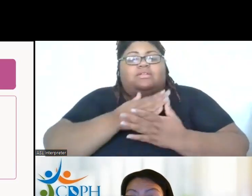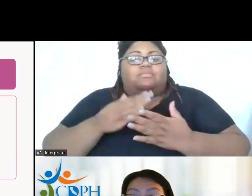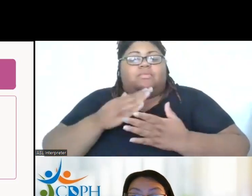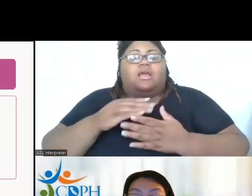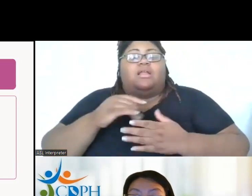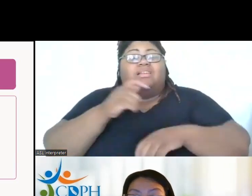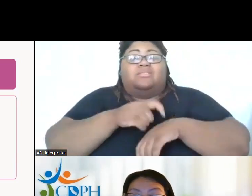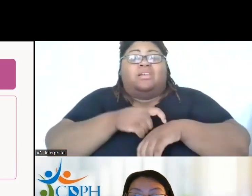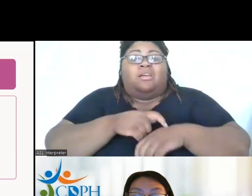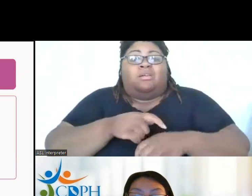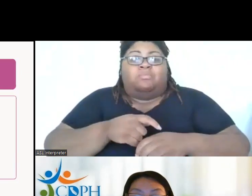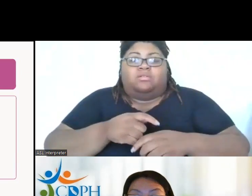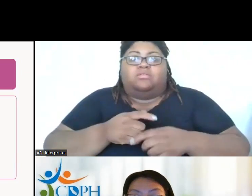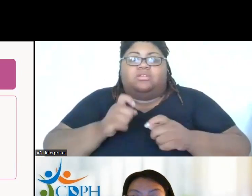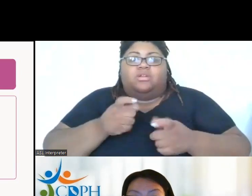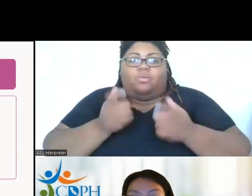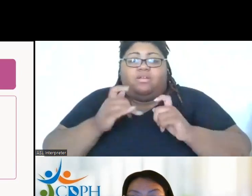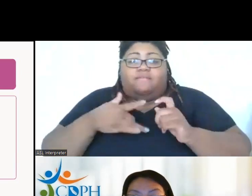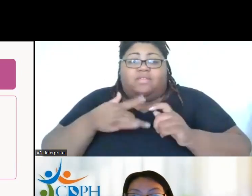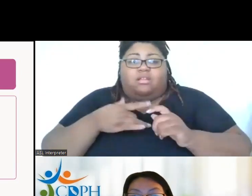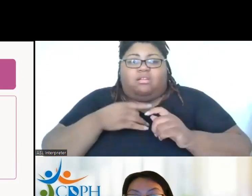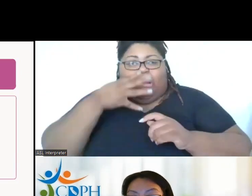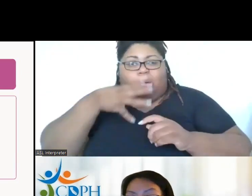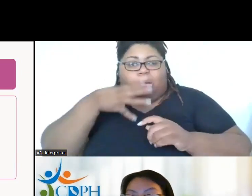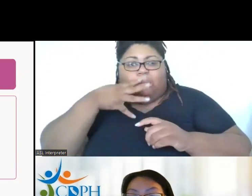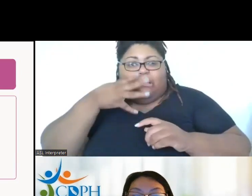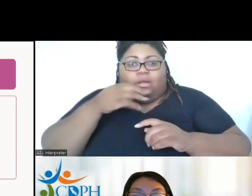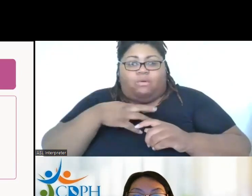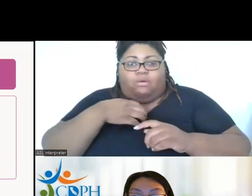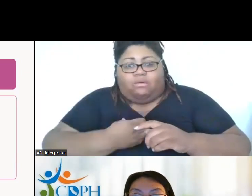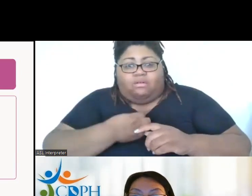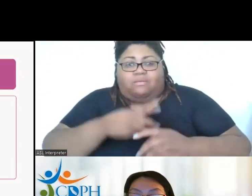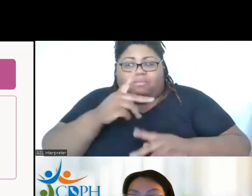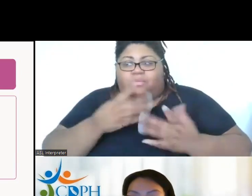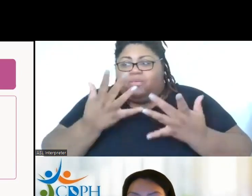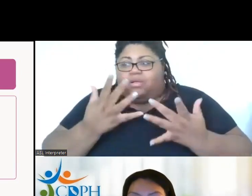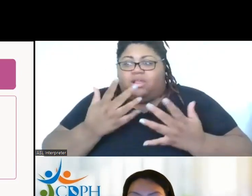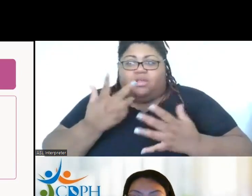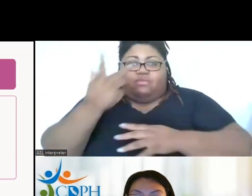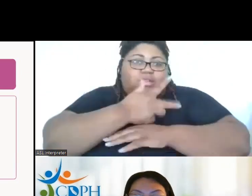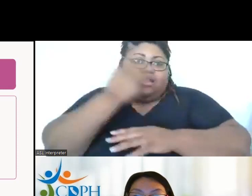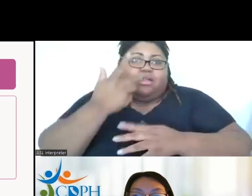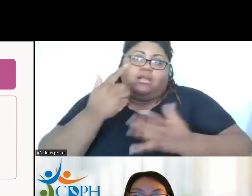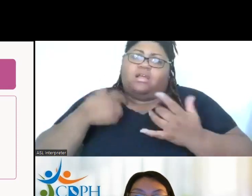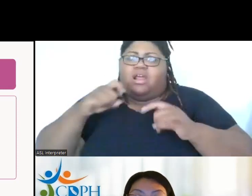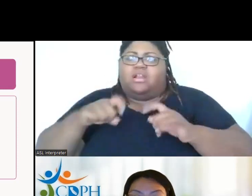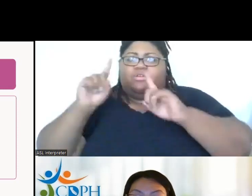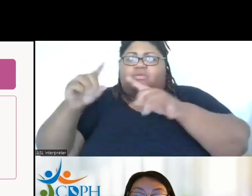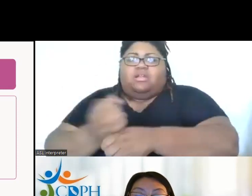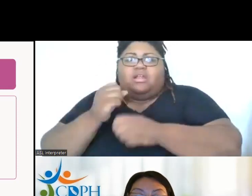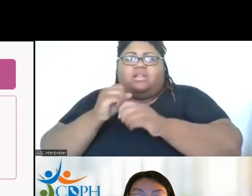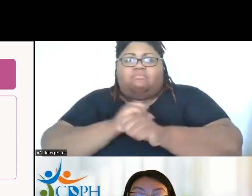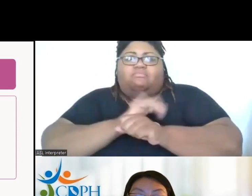runny nose or the cough, people unfortunately wait 3 days before they think, oh, maybe I should get a COVID test. But